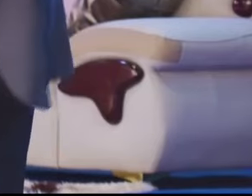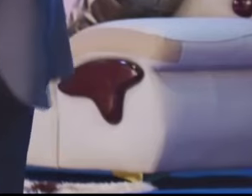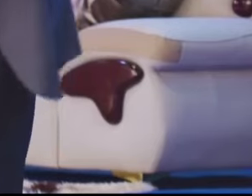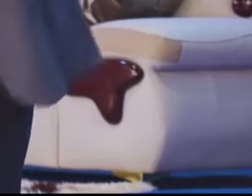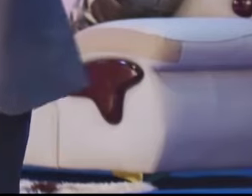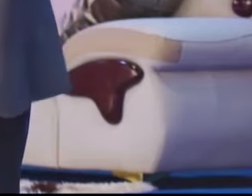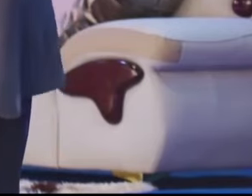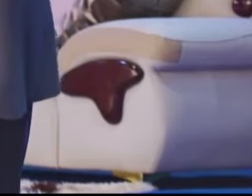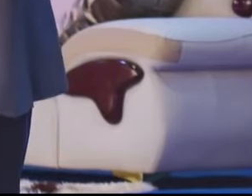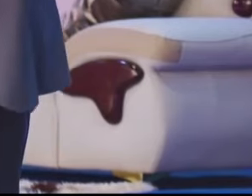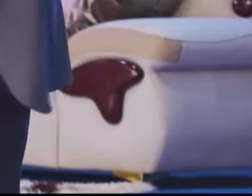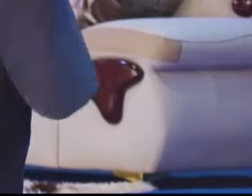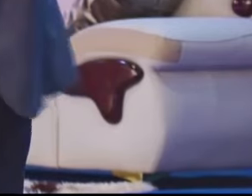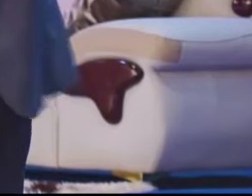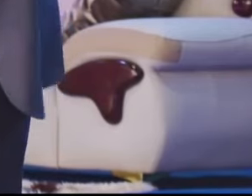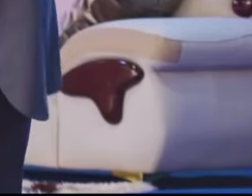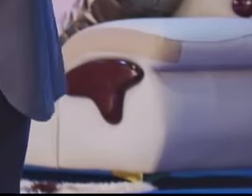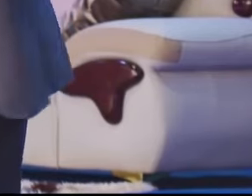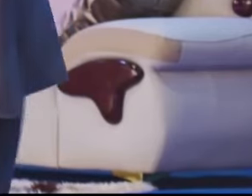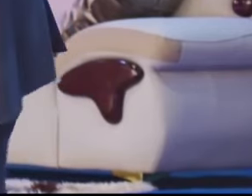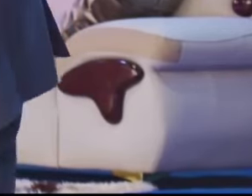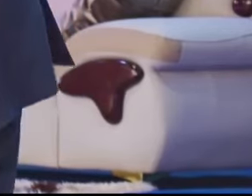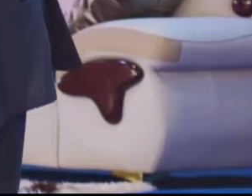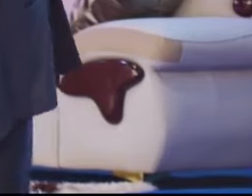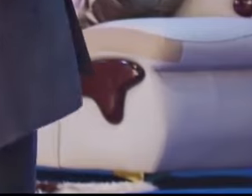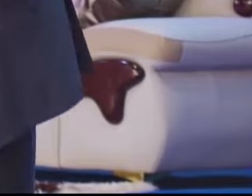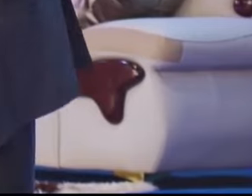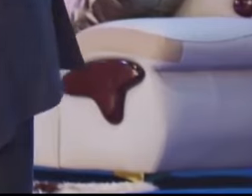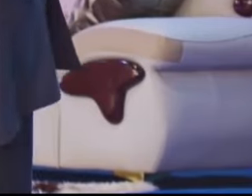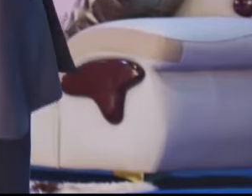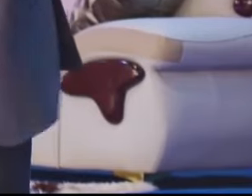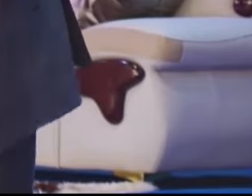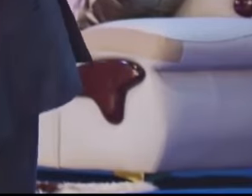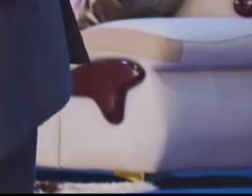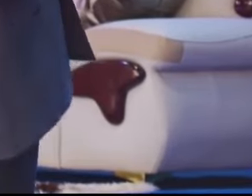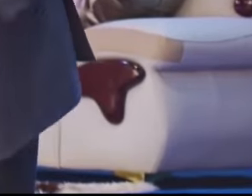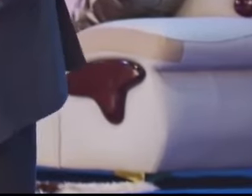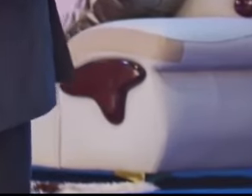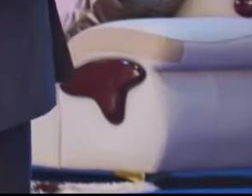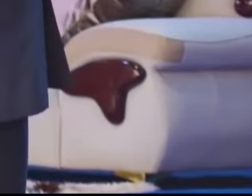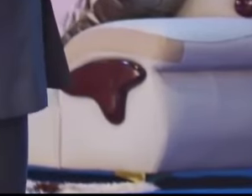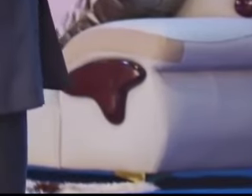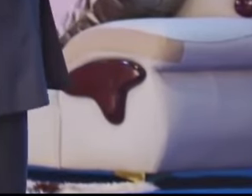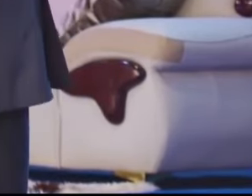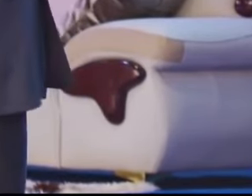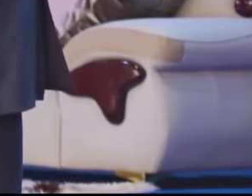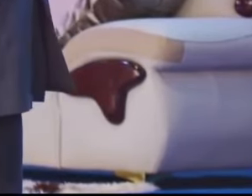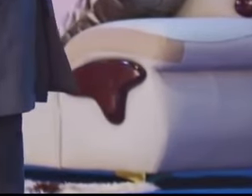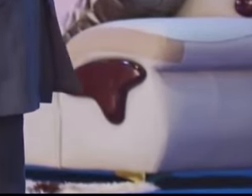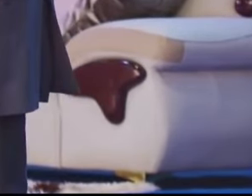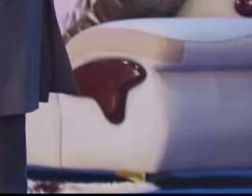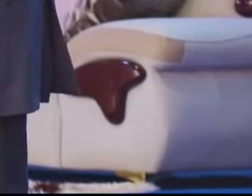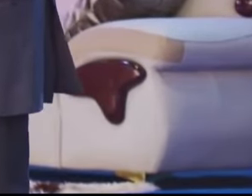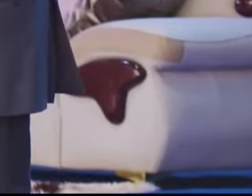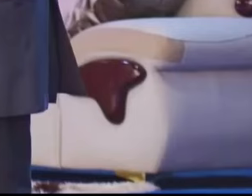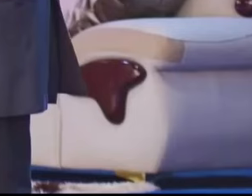planning everything. And with all the plans, you are following the plans. You are walking, you are resting, you are walking, you are sleeping. And you'll be going on like that.